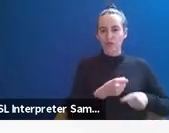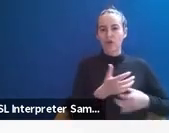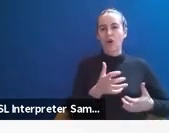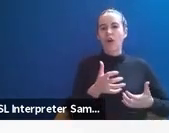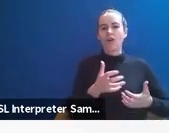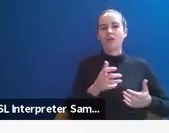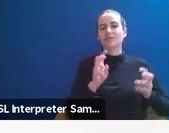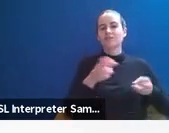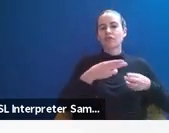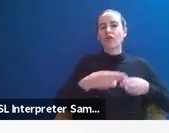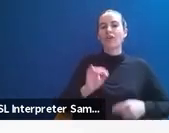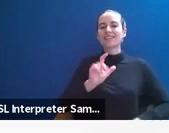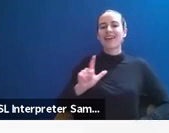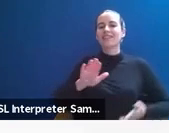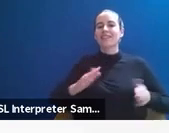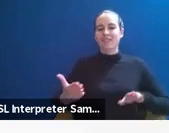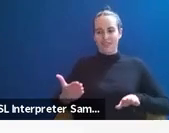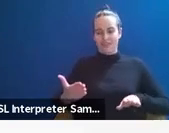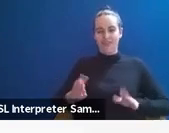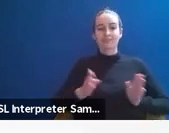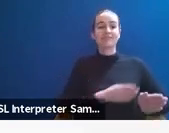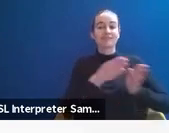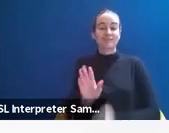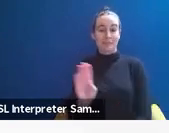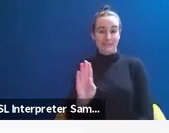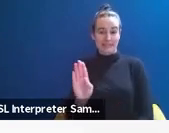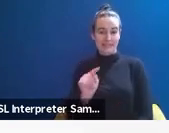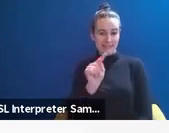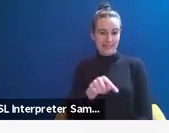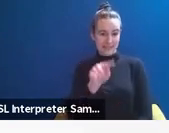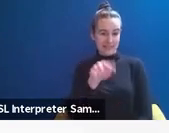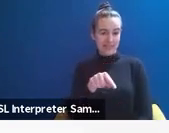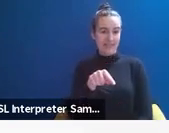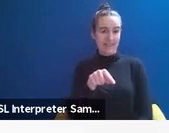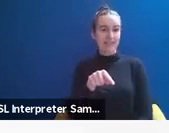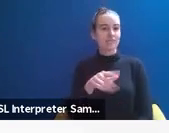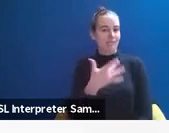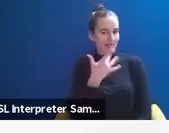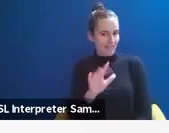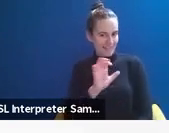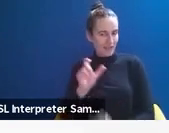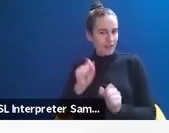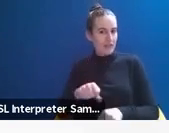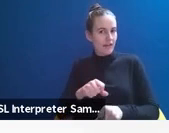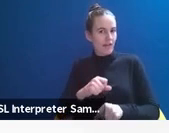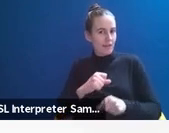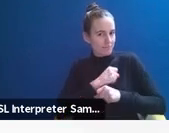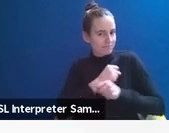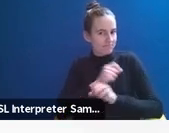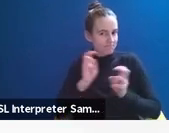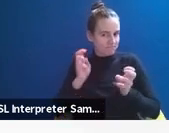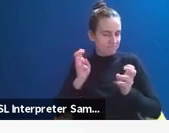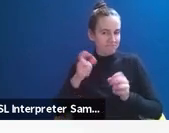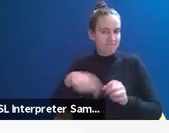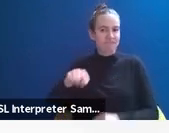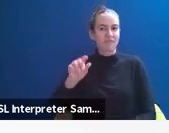death. In B, luckily, our cells have some ways to battle these free radicals. So